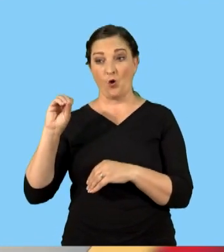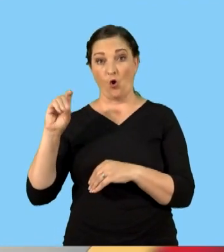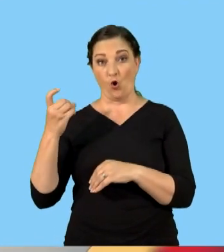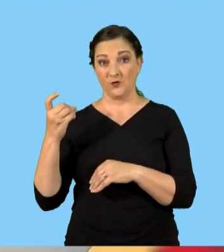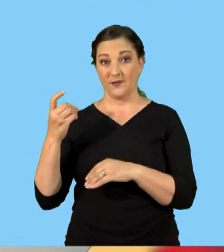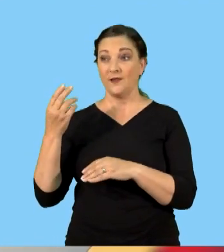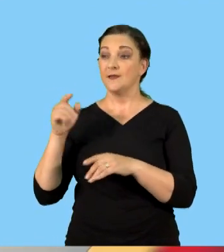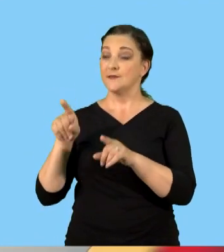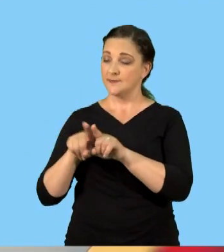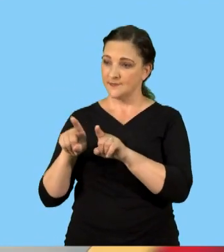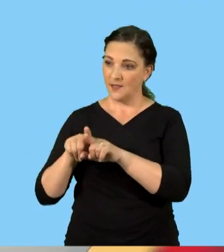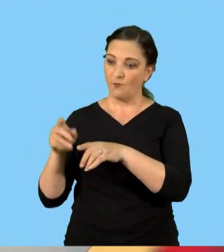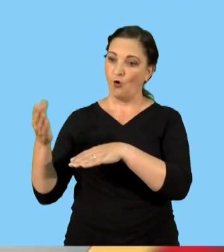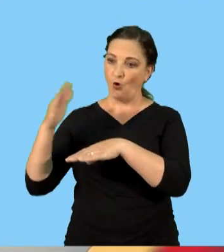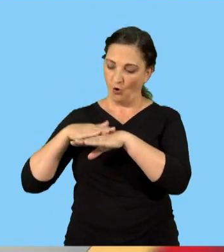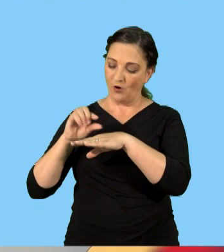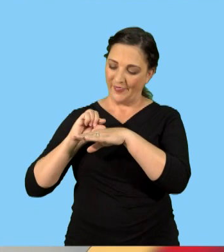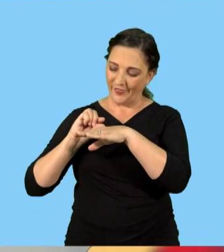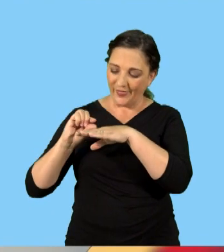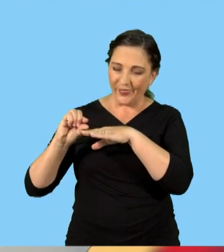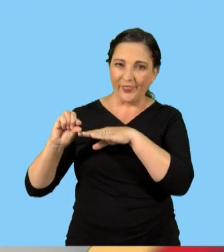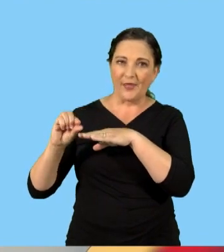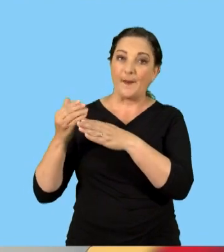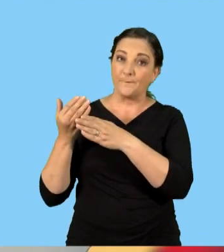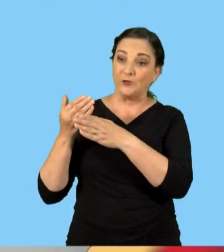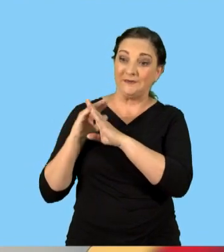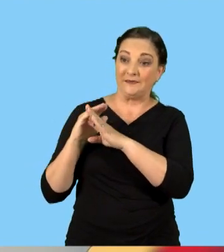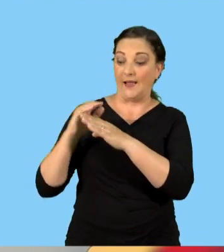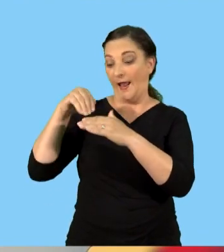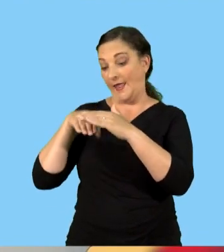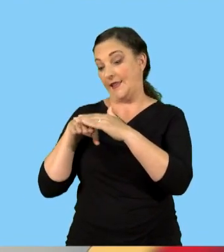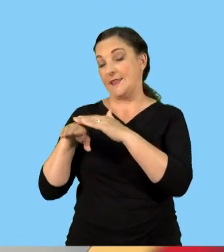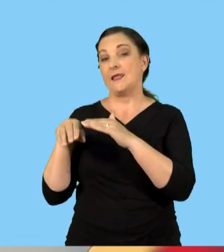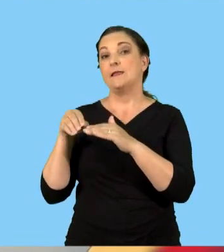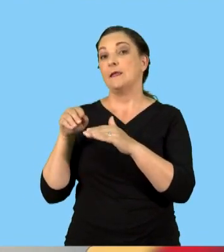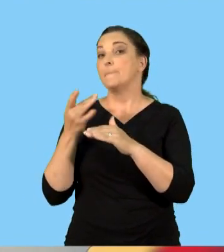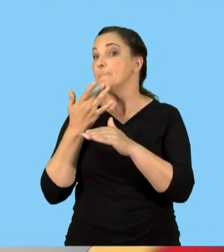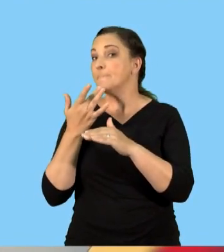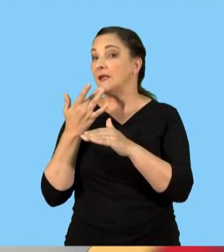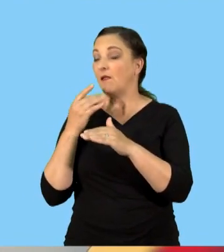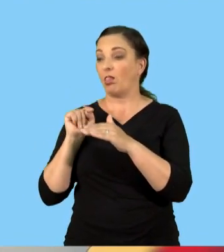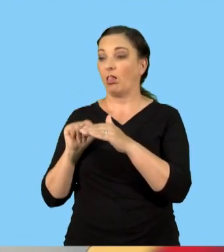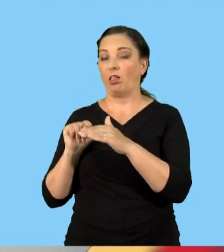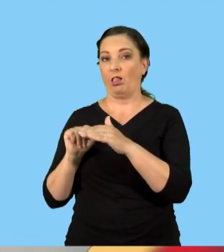oxide, that's again another thin layer protecting the chromium, that is the metal underneath that particular